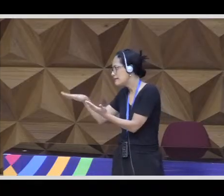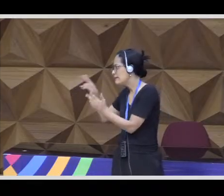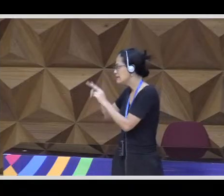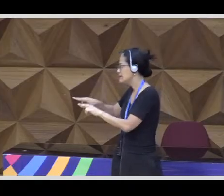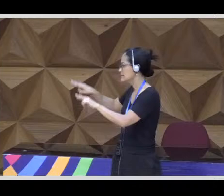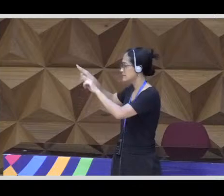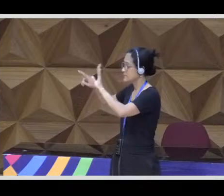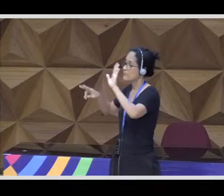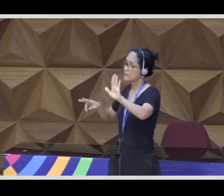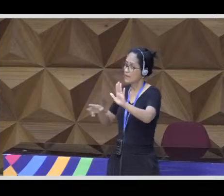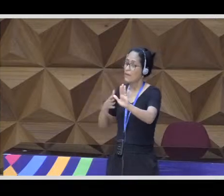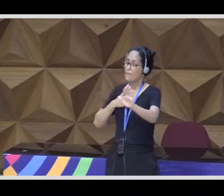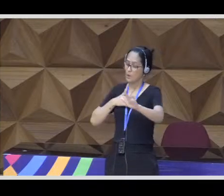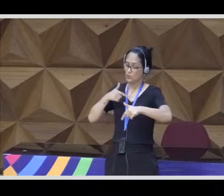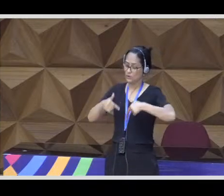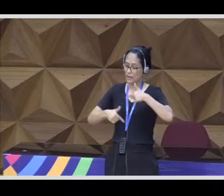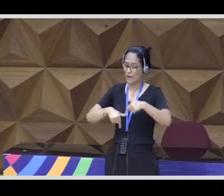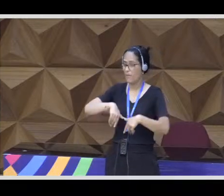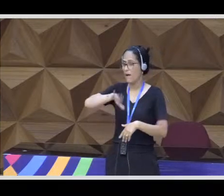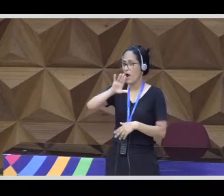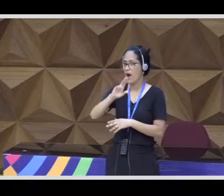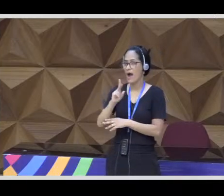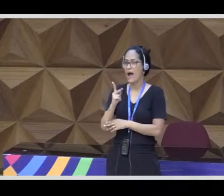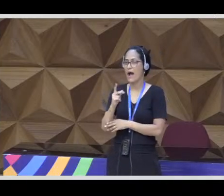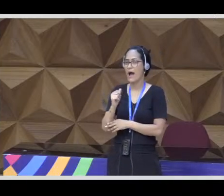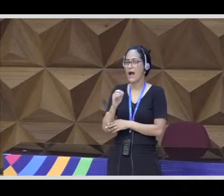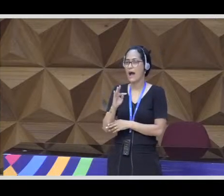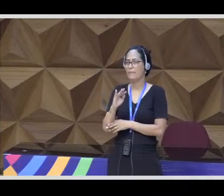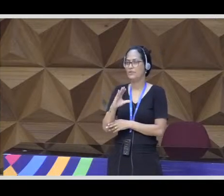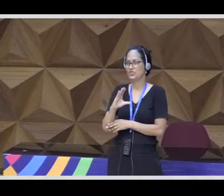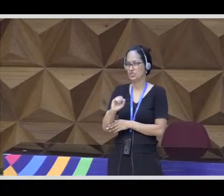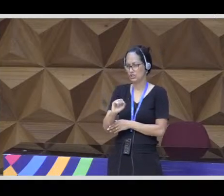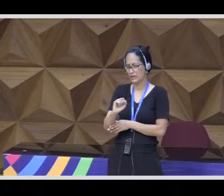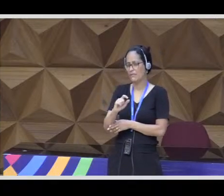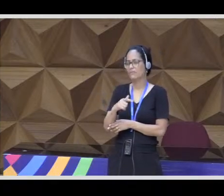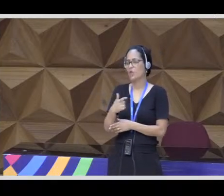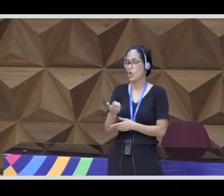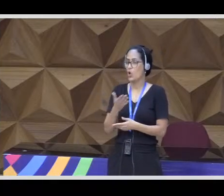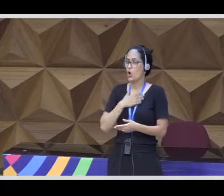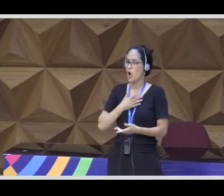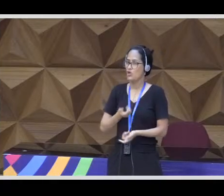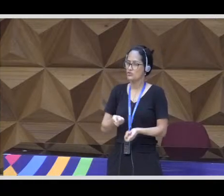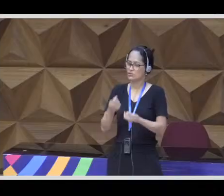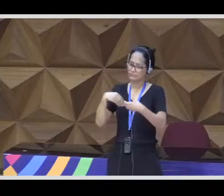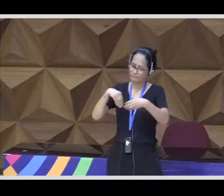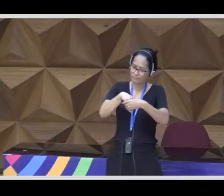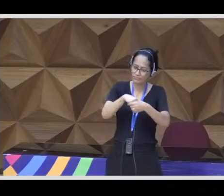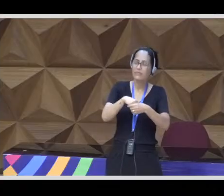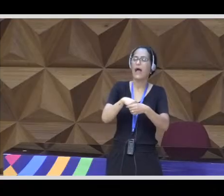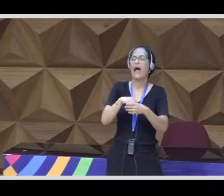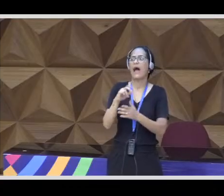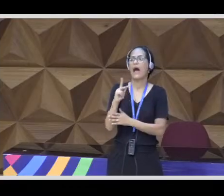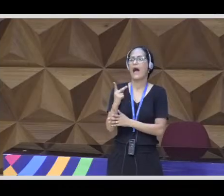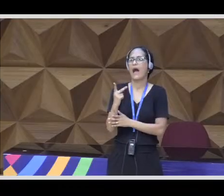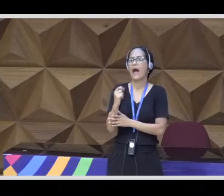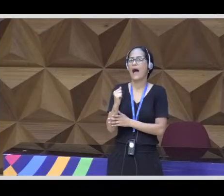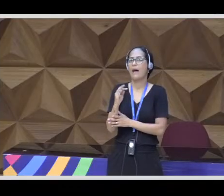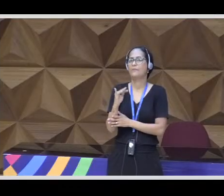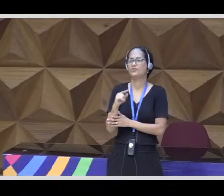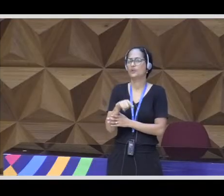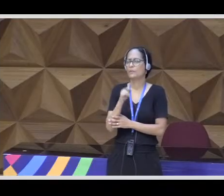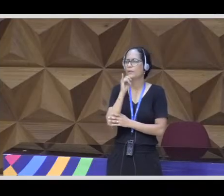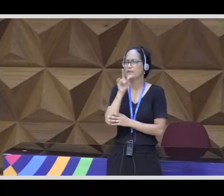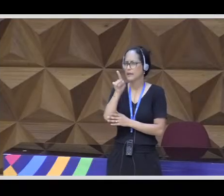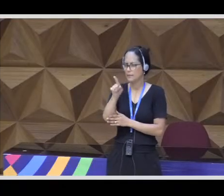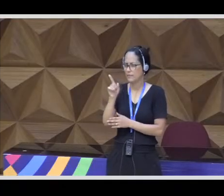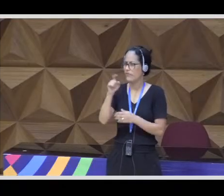very keen on trying to include haptic experiences here. Yeah, so, well, if we go back to the cinema example, you can go